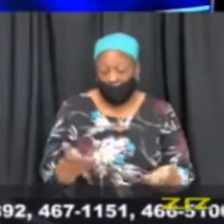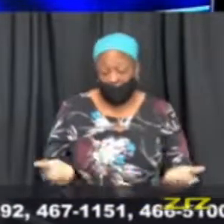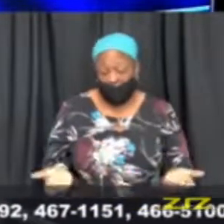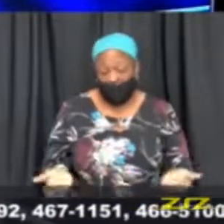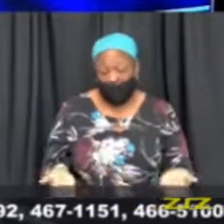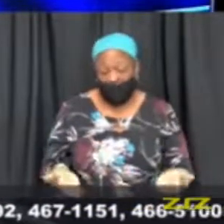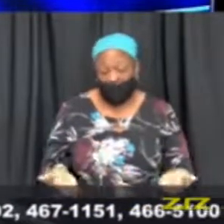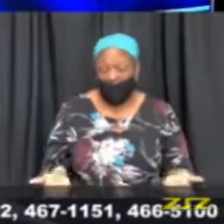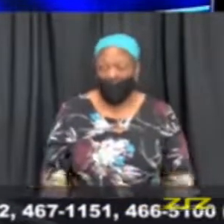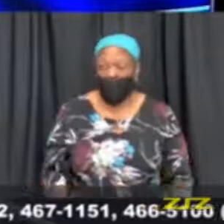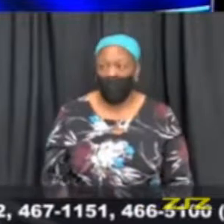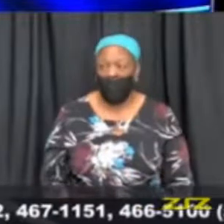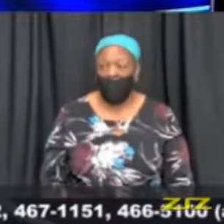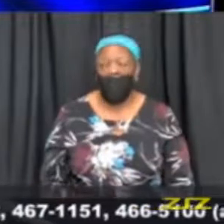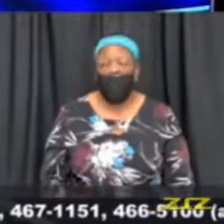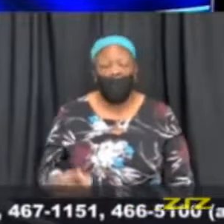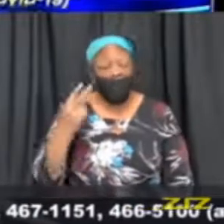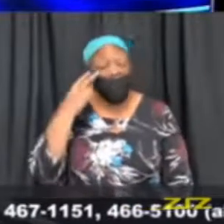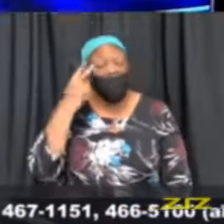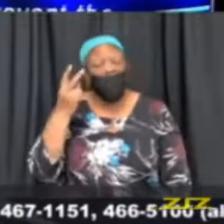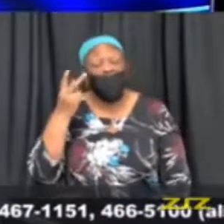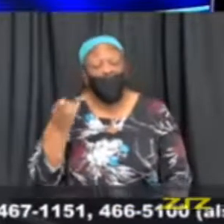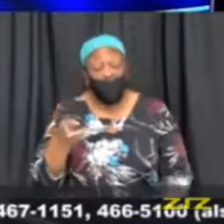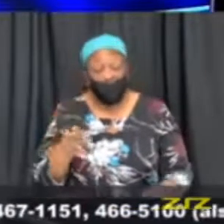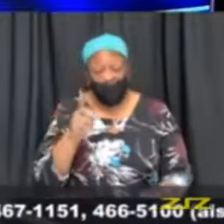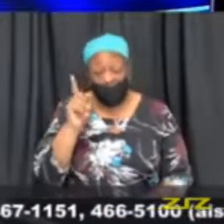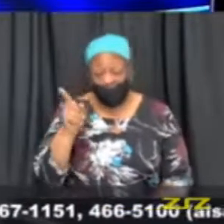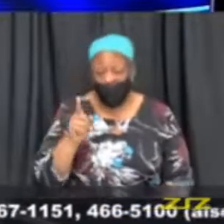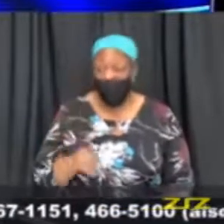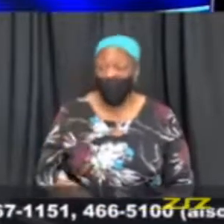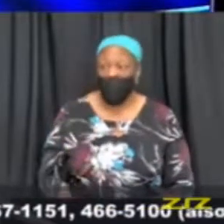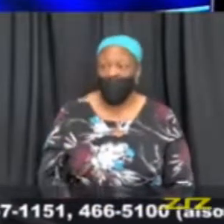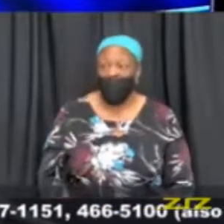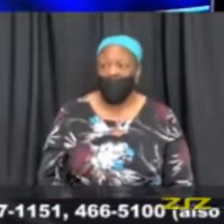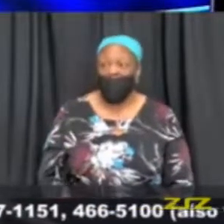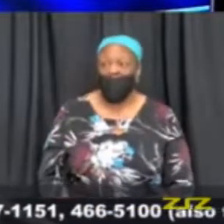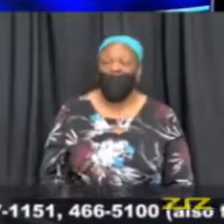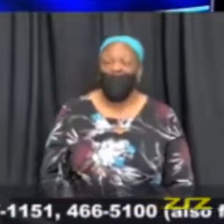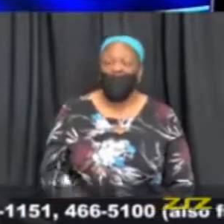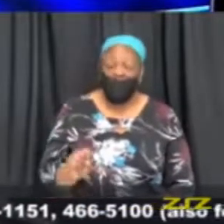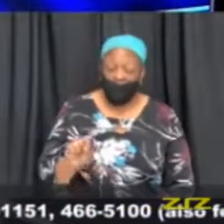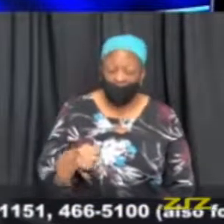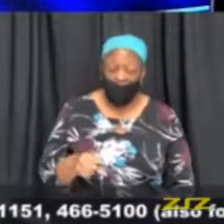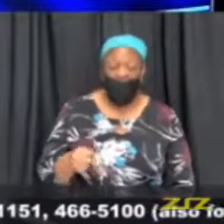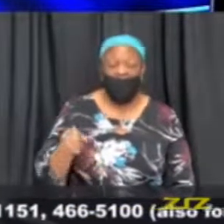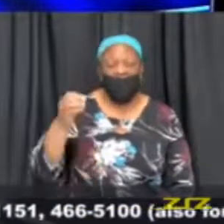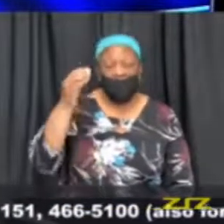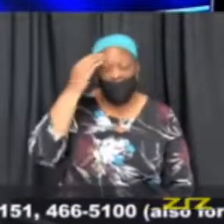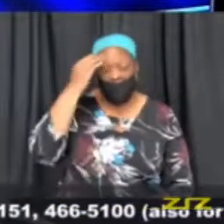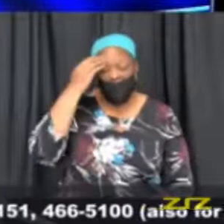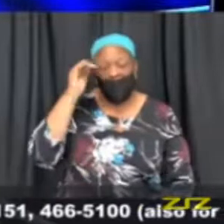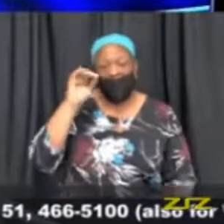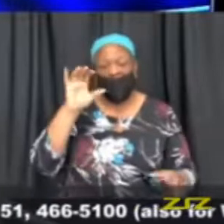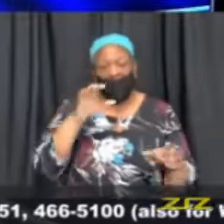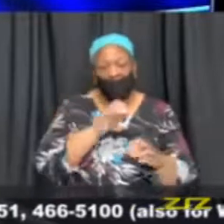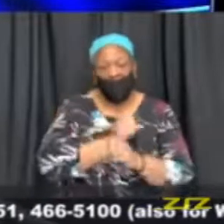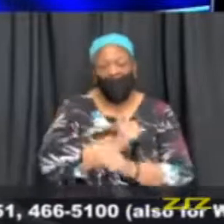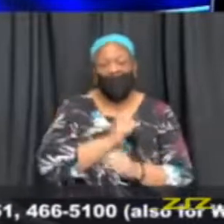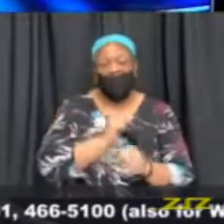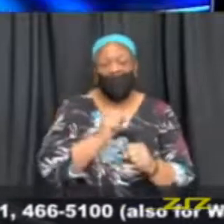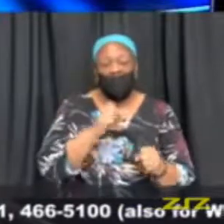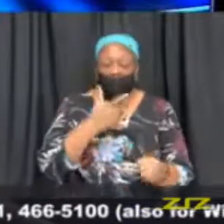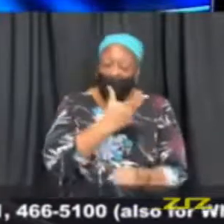happening here in St. Kitts. Now, yes, they are the country that has vaccinated the most persons in the world,